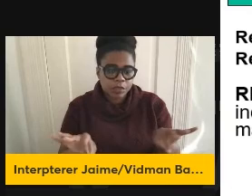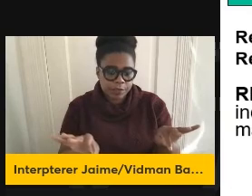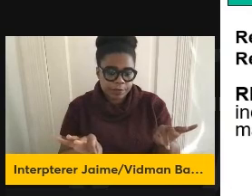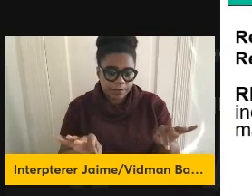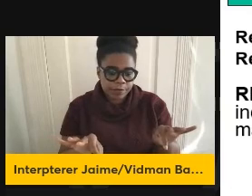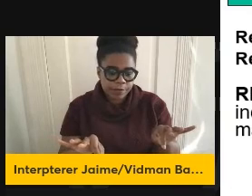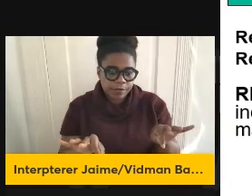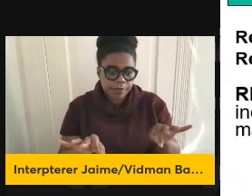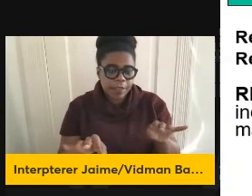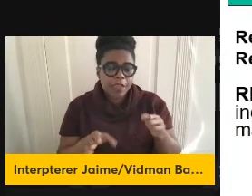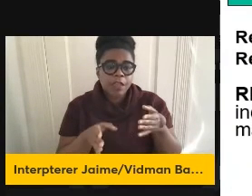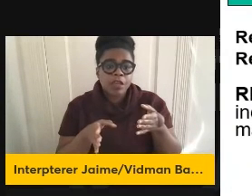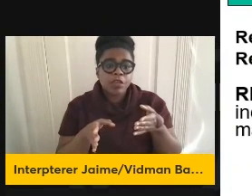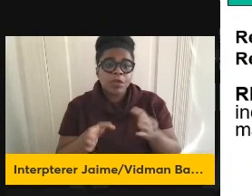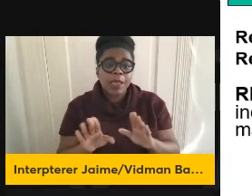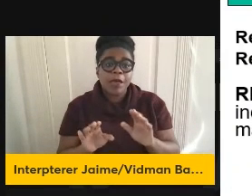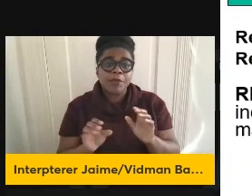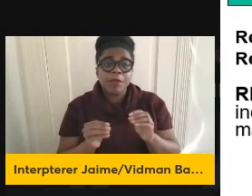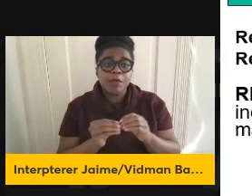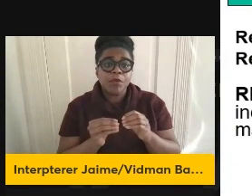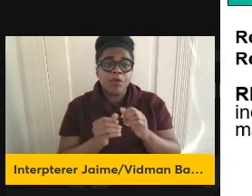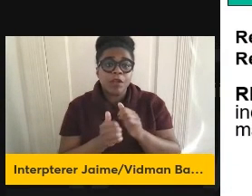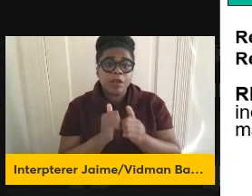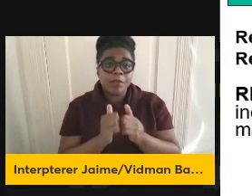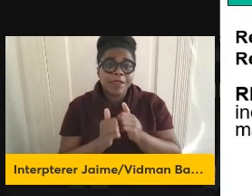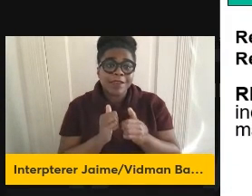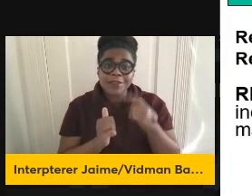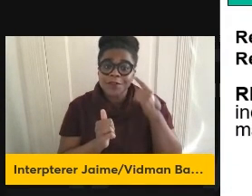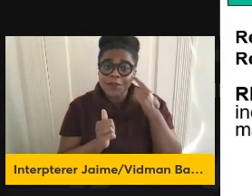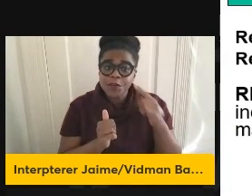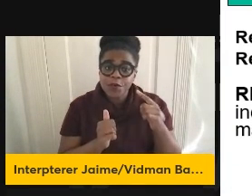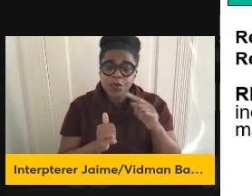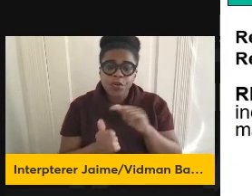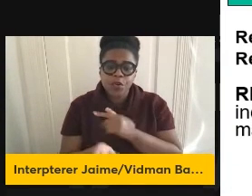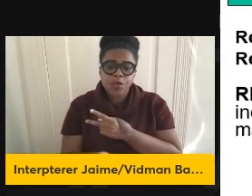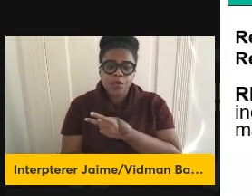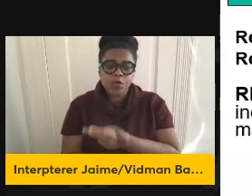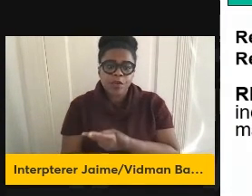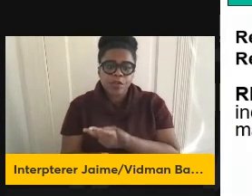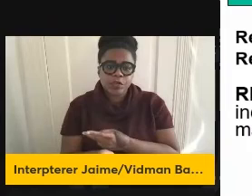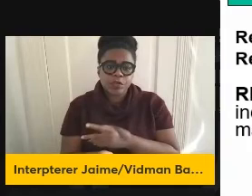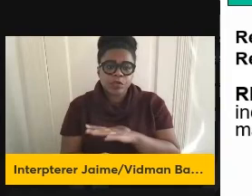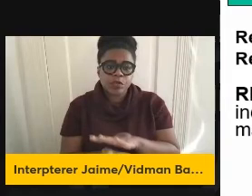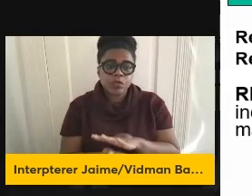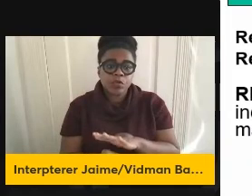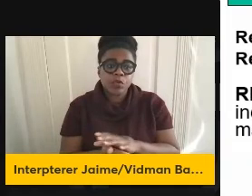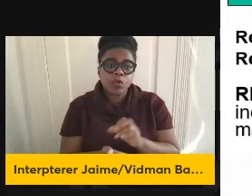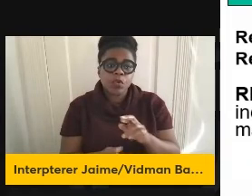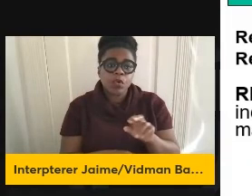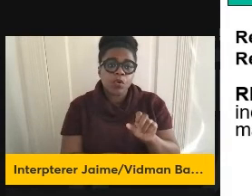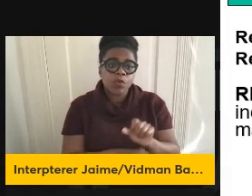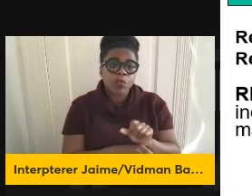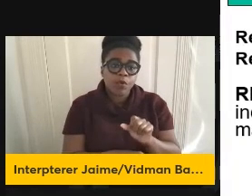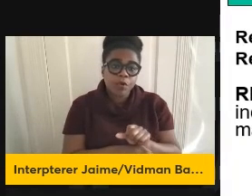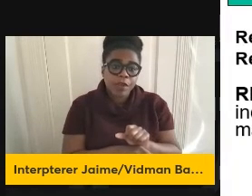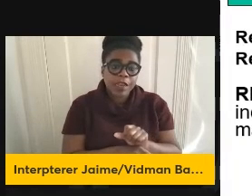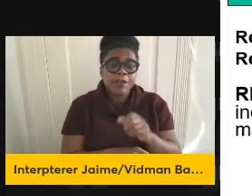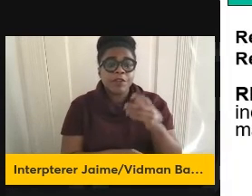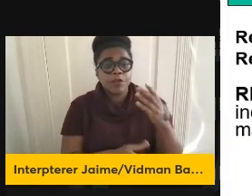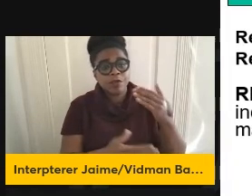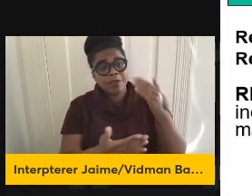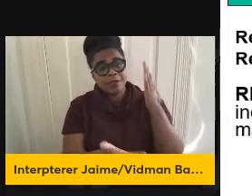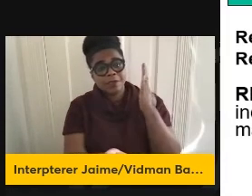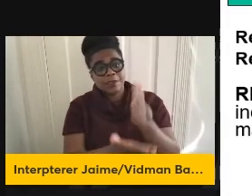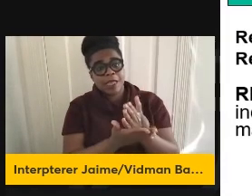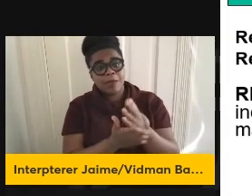This will allow you to become more competitive for graduate school or even for employment. If you want to stop at the baccalaureate level,